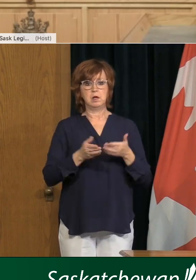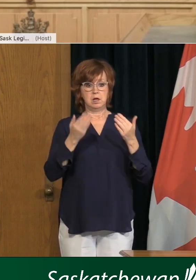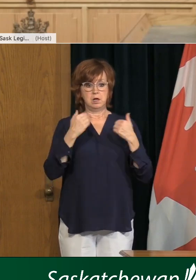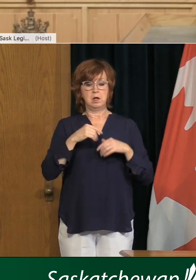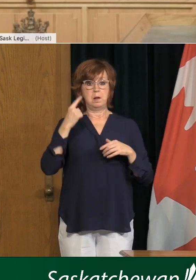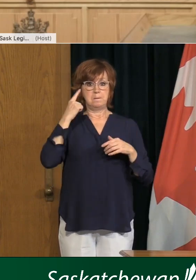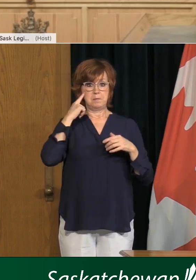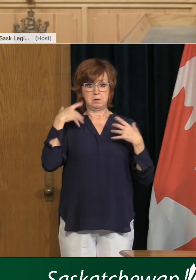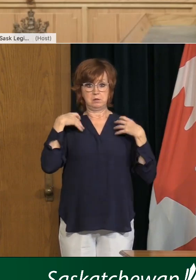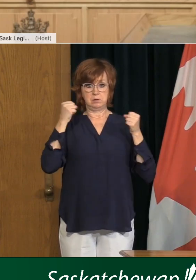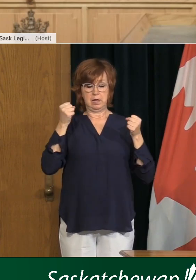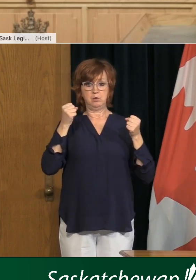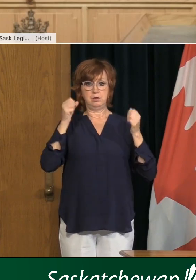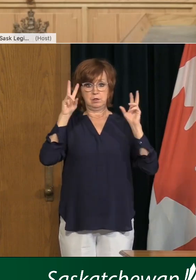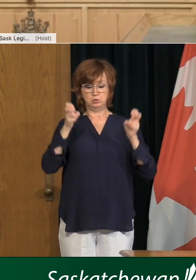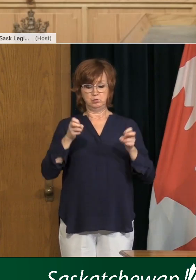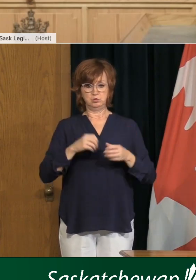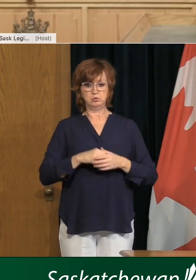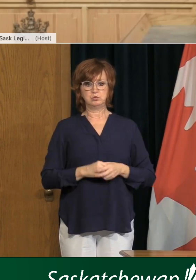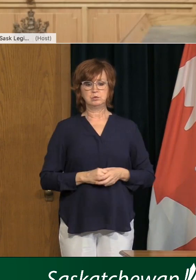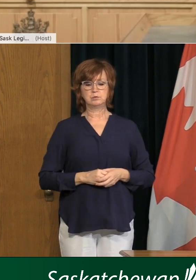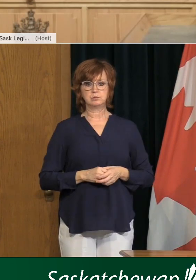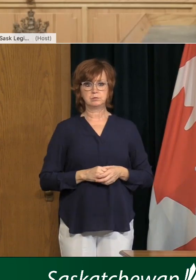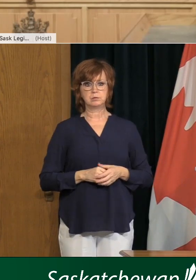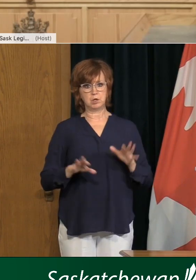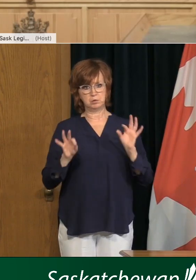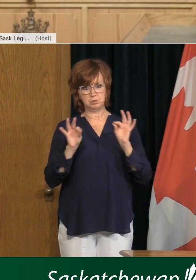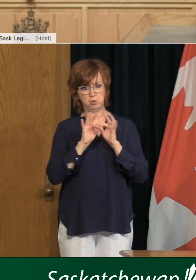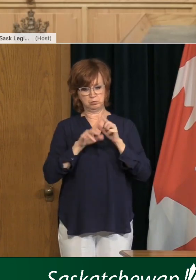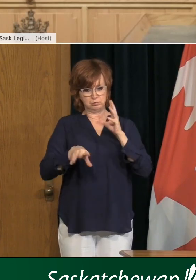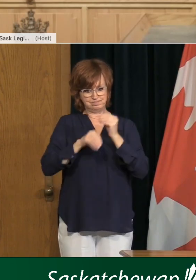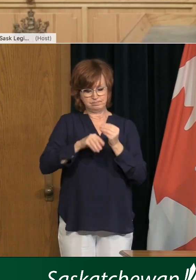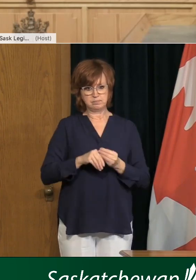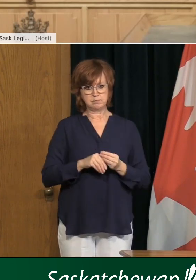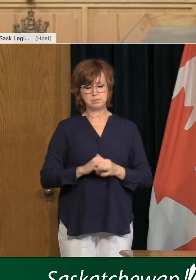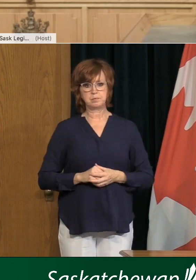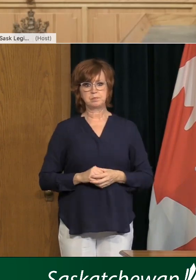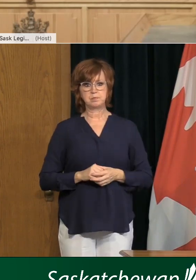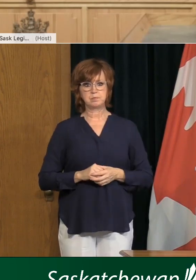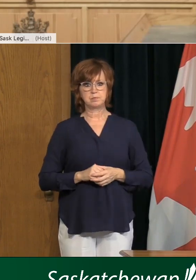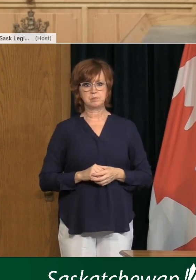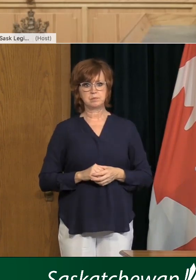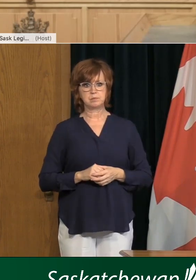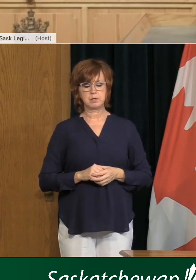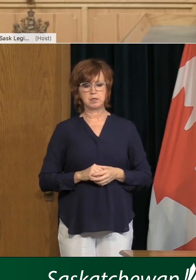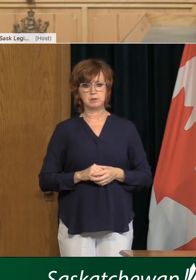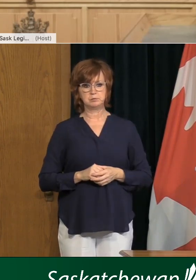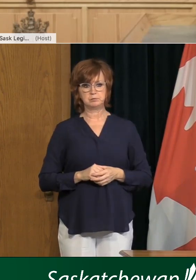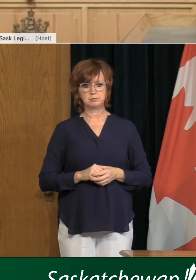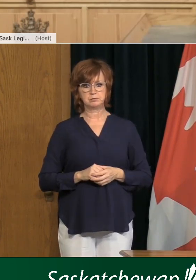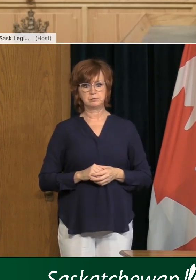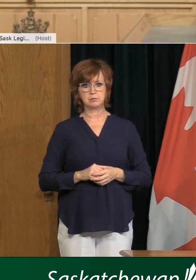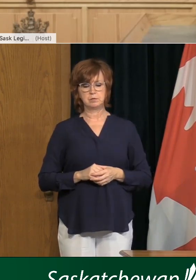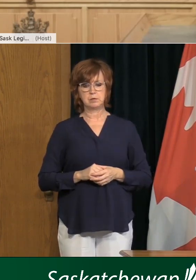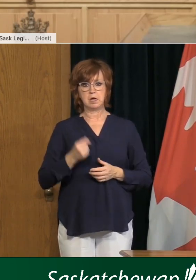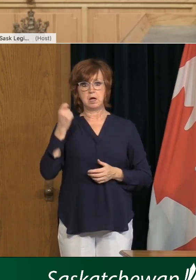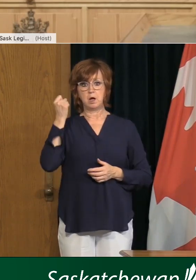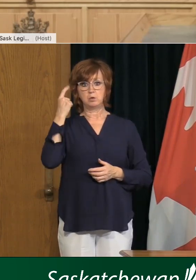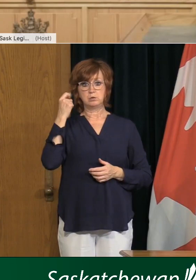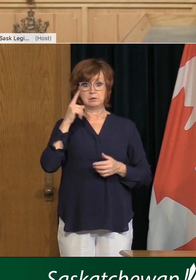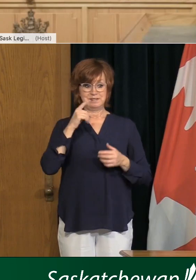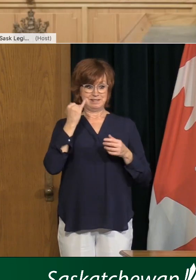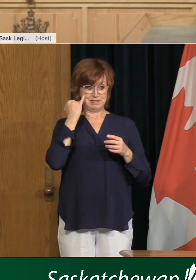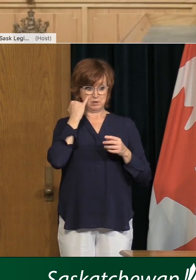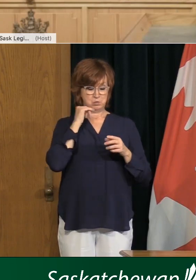to mention that phase 1 of the service resumption plan will include the provision of in-person appointments where that's